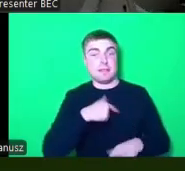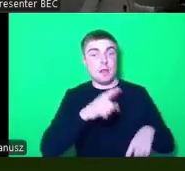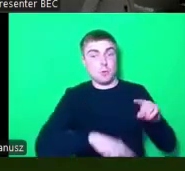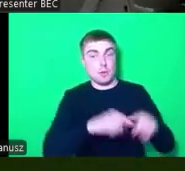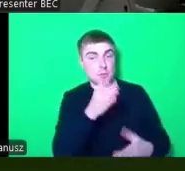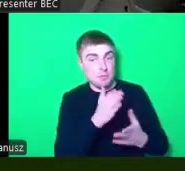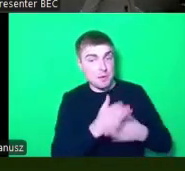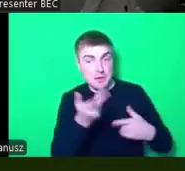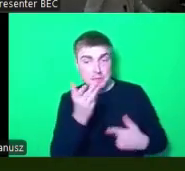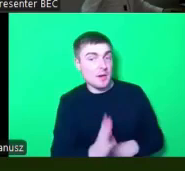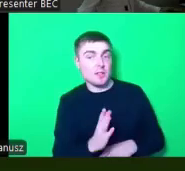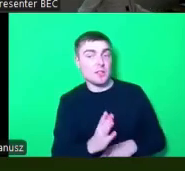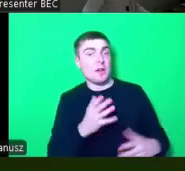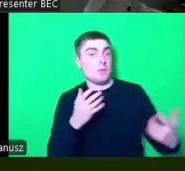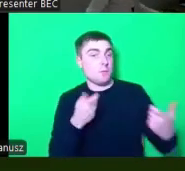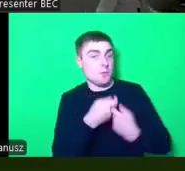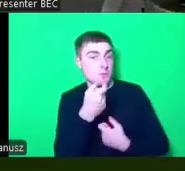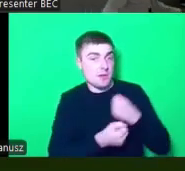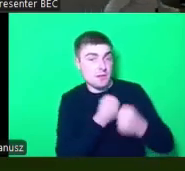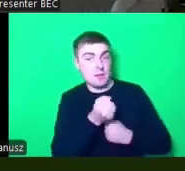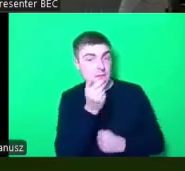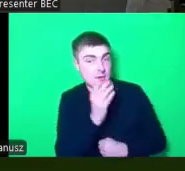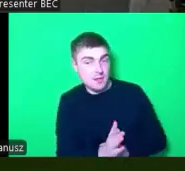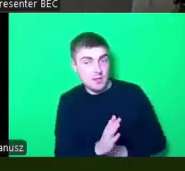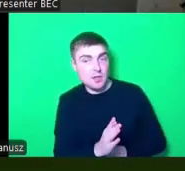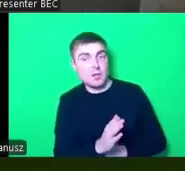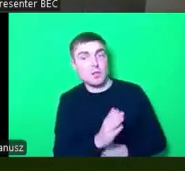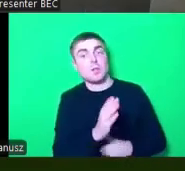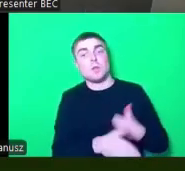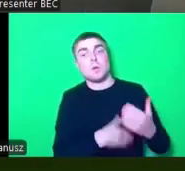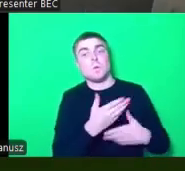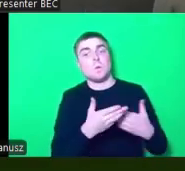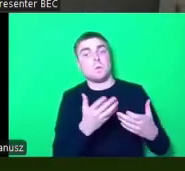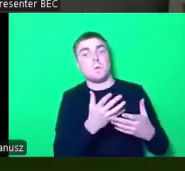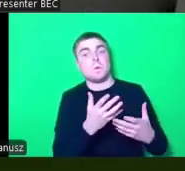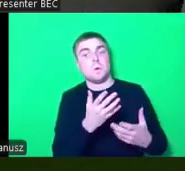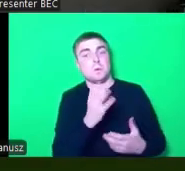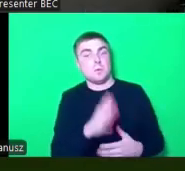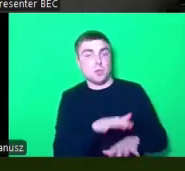to collapses where not directly other species are ready.